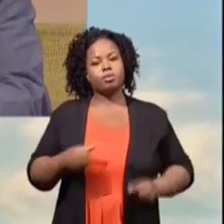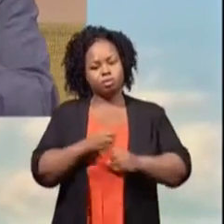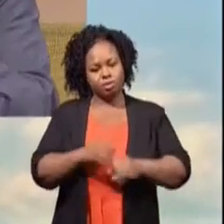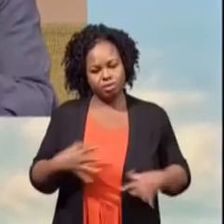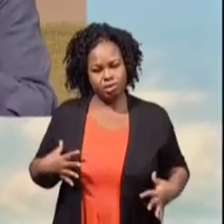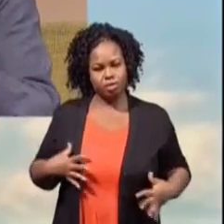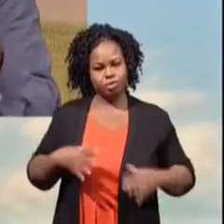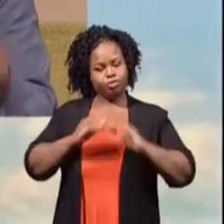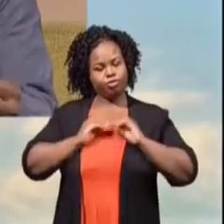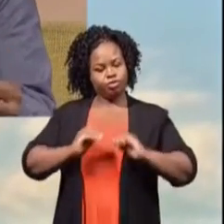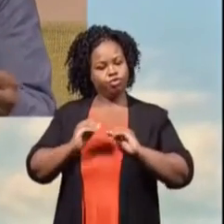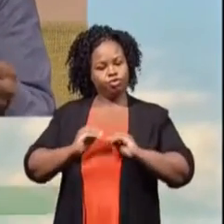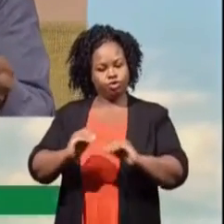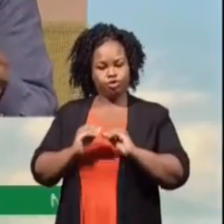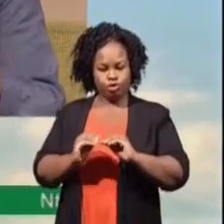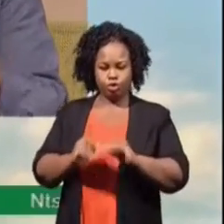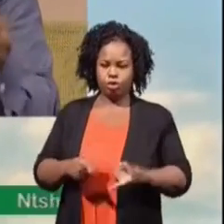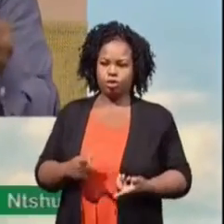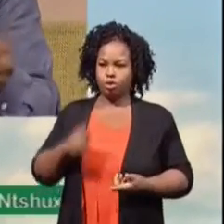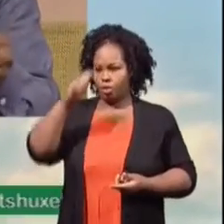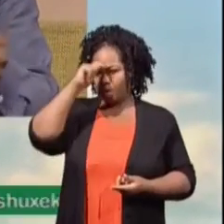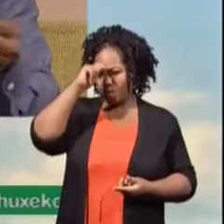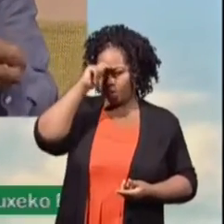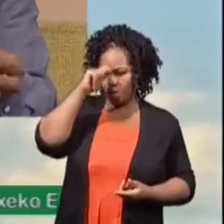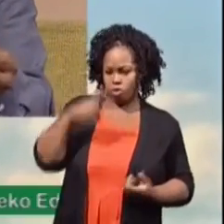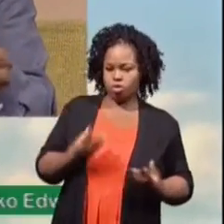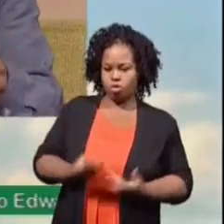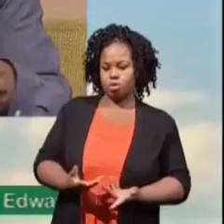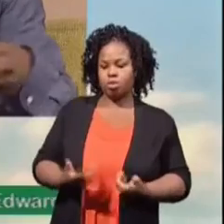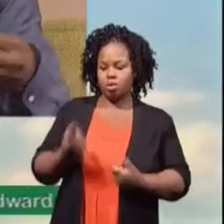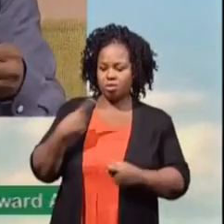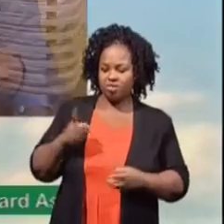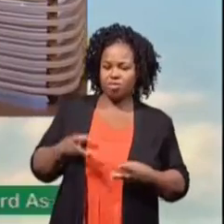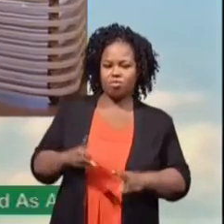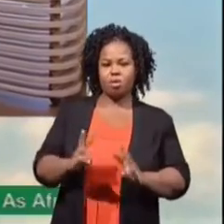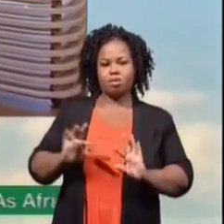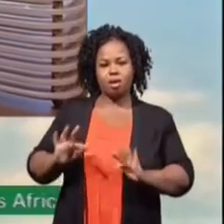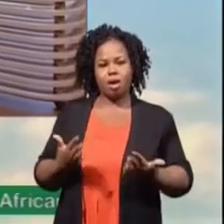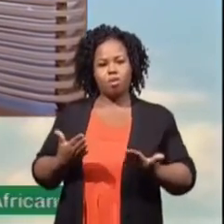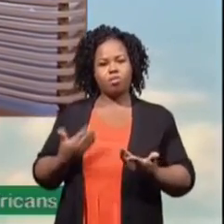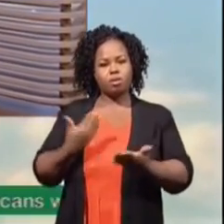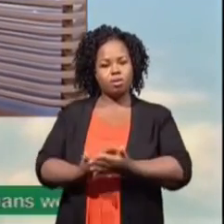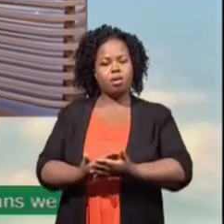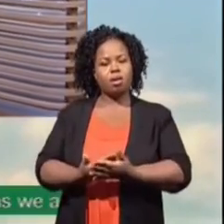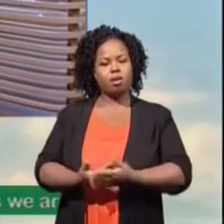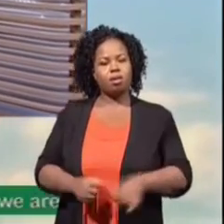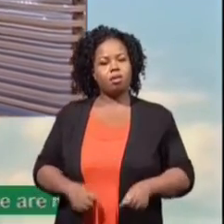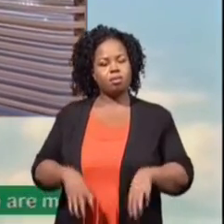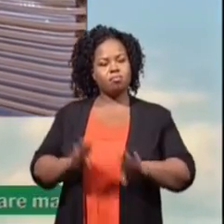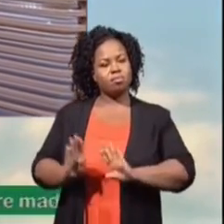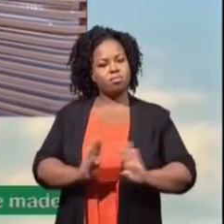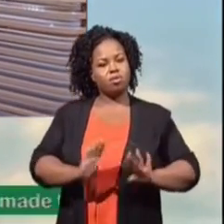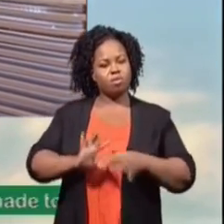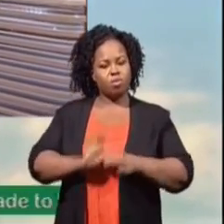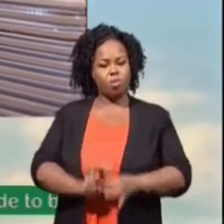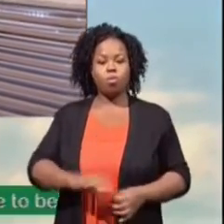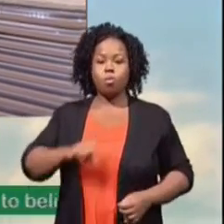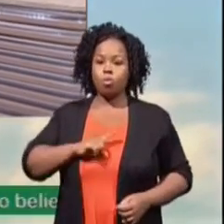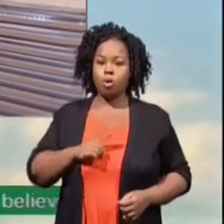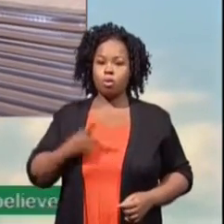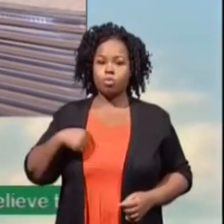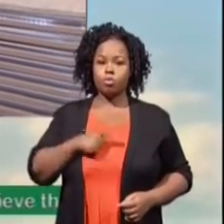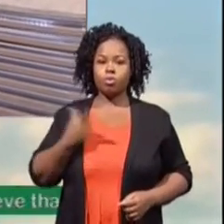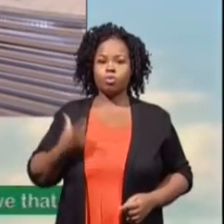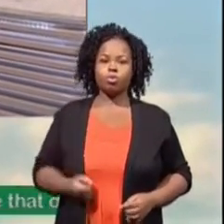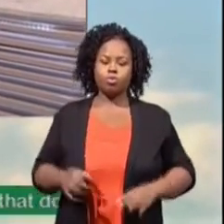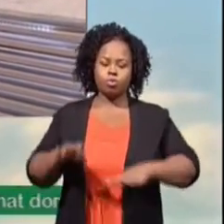there we must start from lapho ukufundisa intwana zethu indlela e right yokuphatha ikhaya because thina